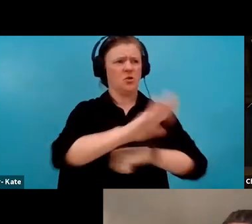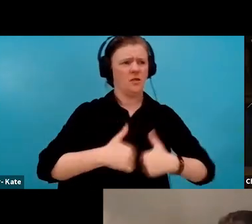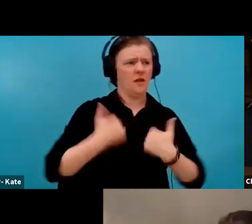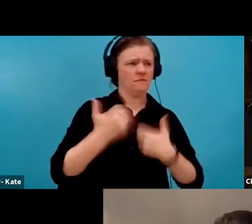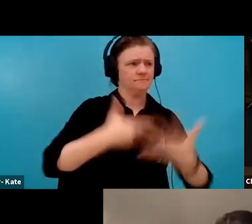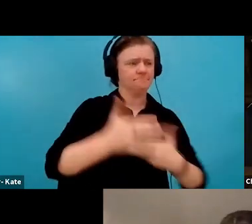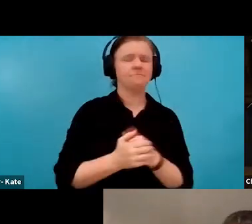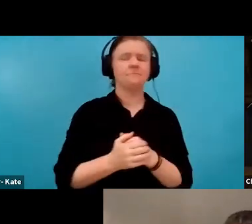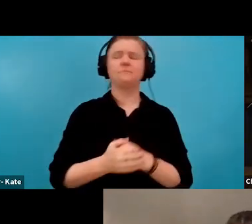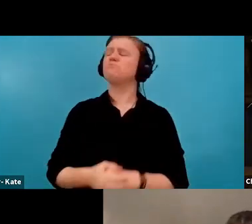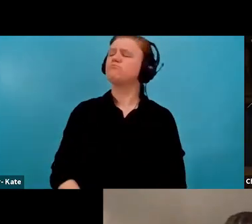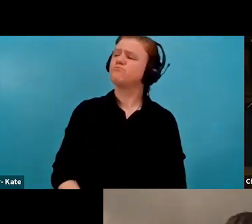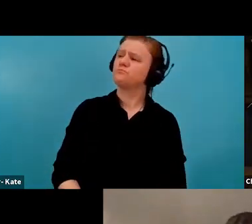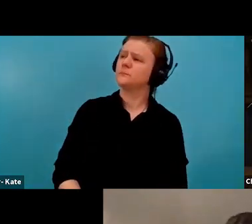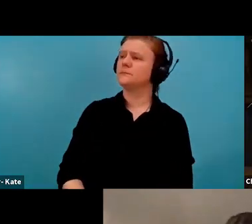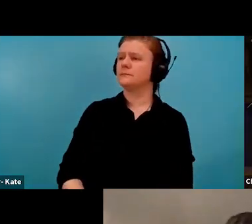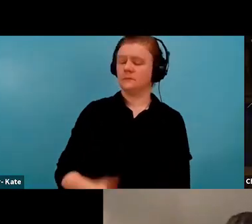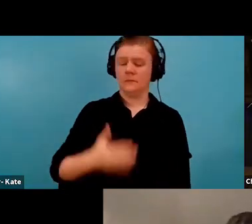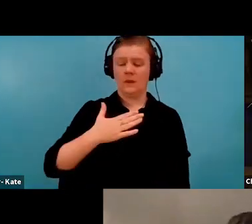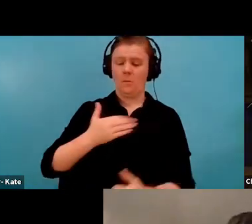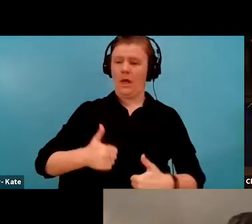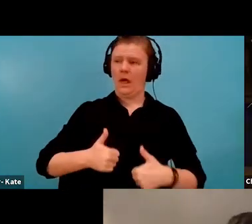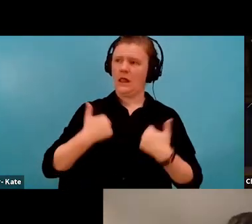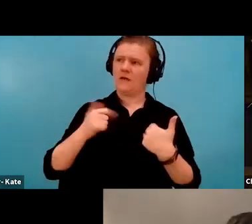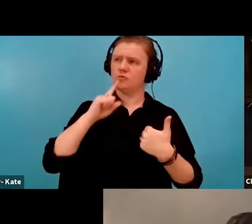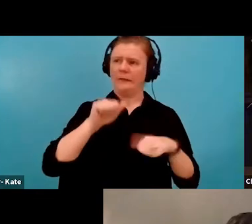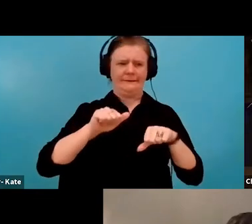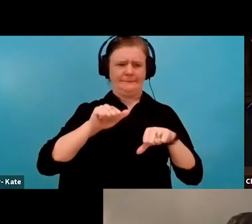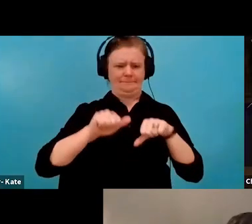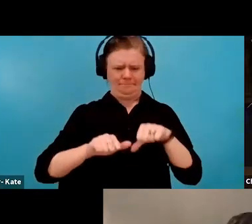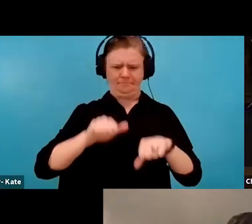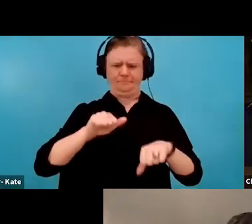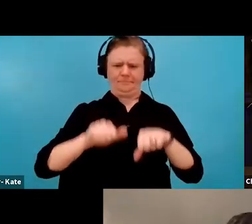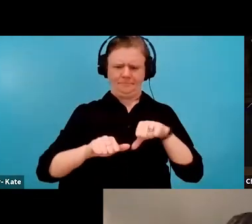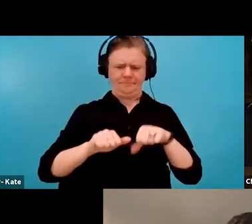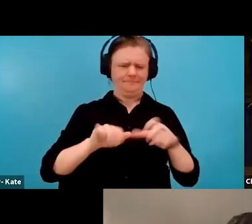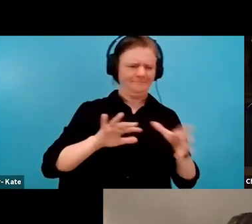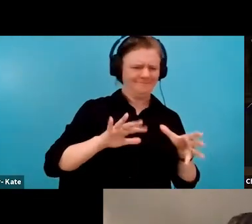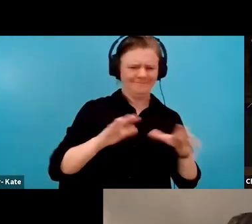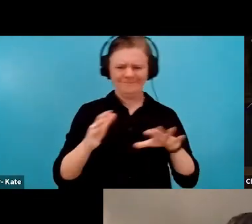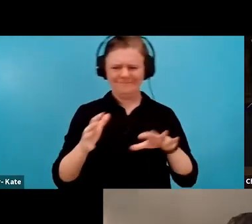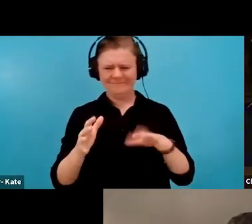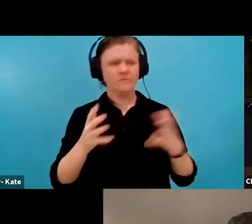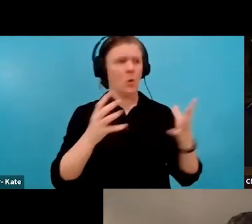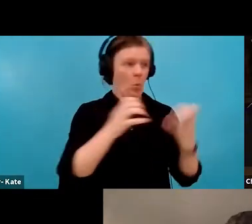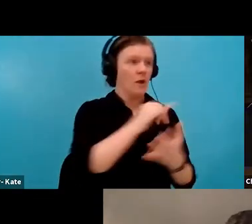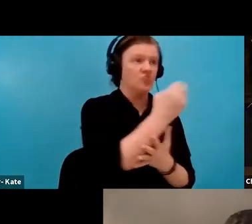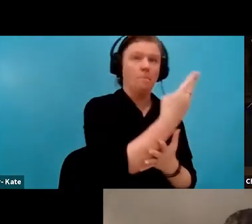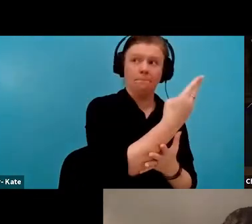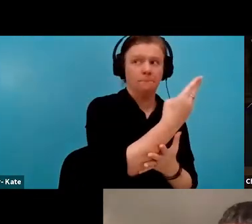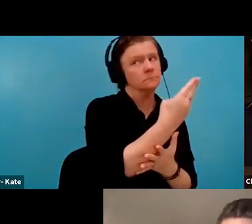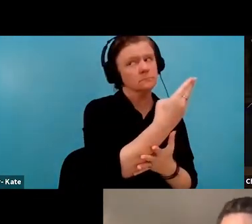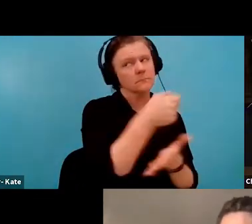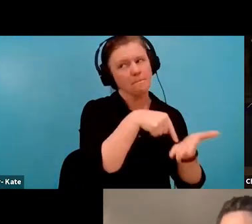on you. Sure. In my life, there's always been a tension between wanting to have a job that pays the